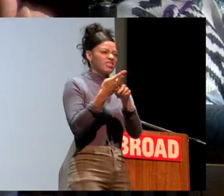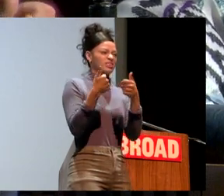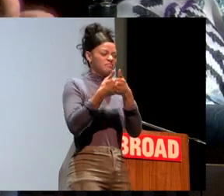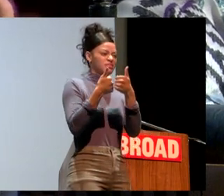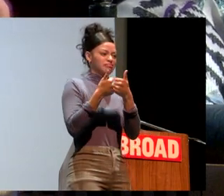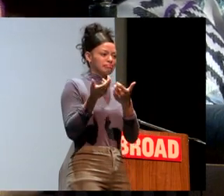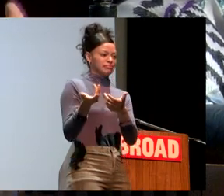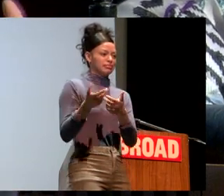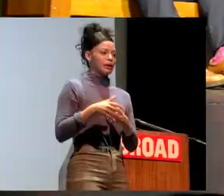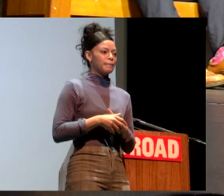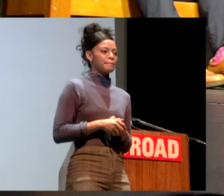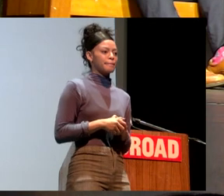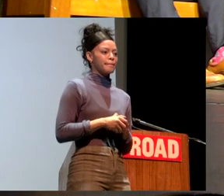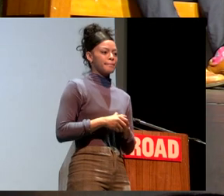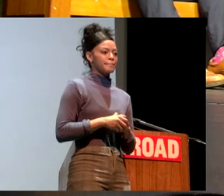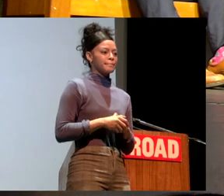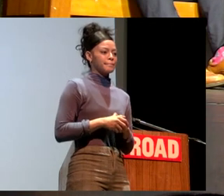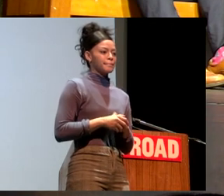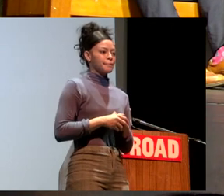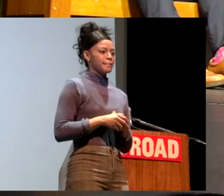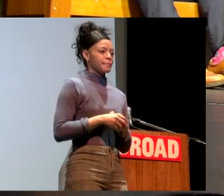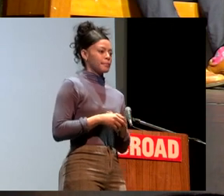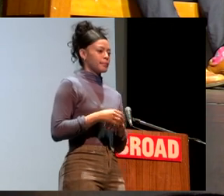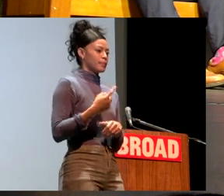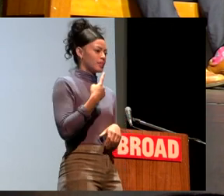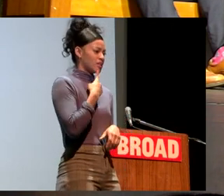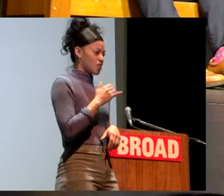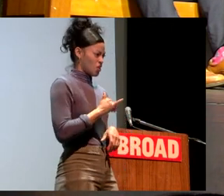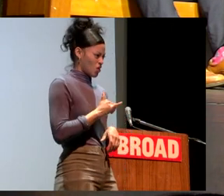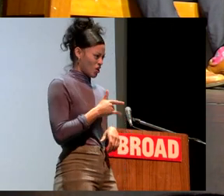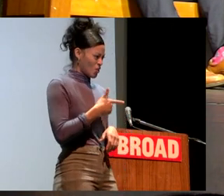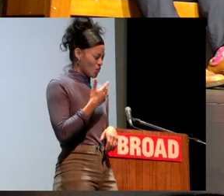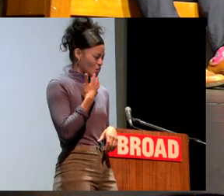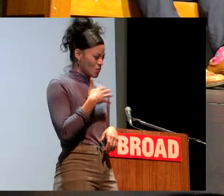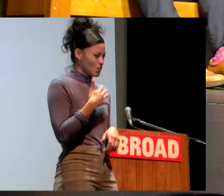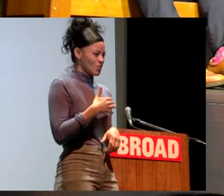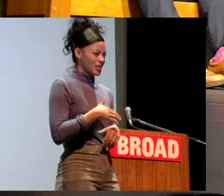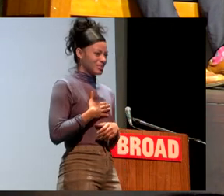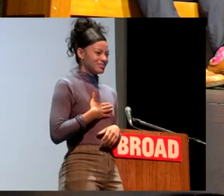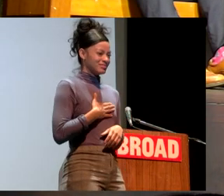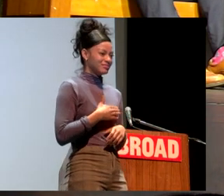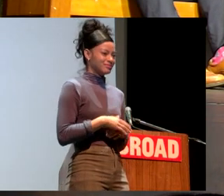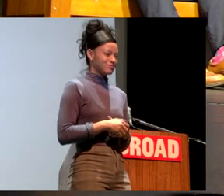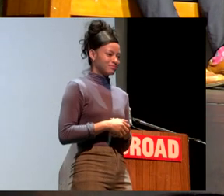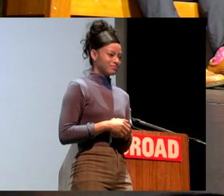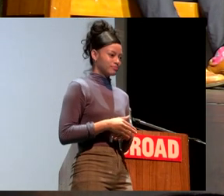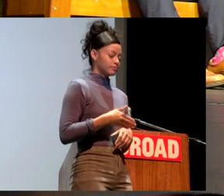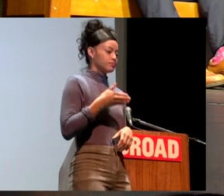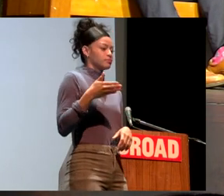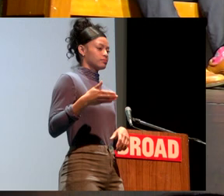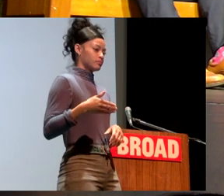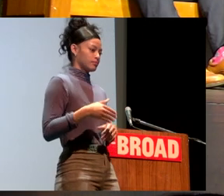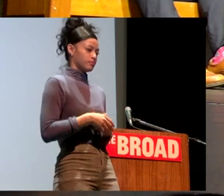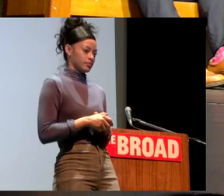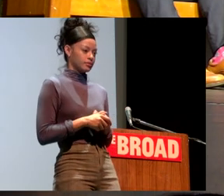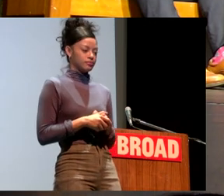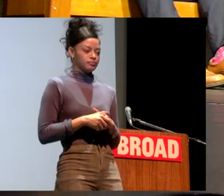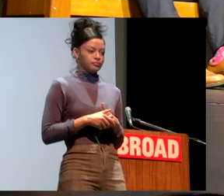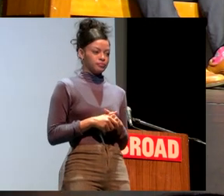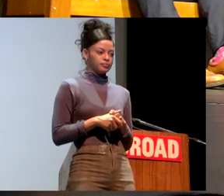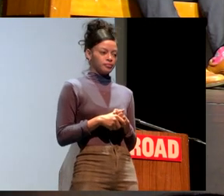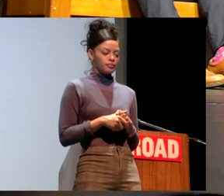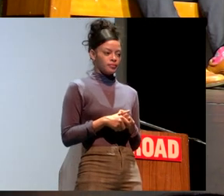take your video. That was so surprised. It looks like that, you know, completely, you know, my impression,